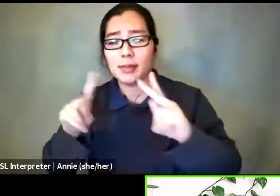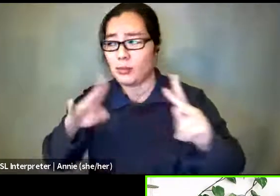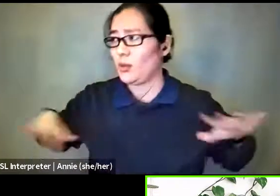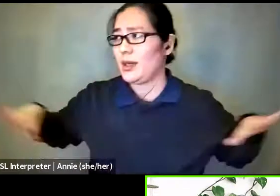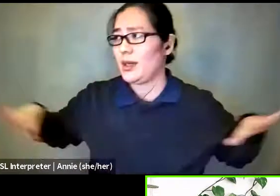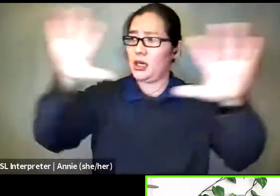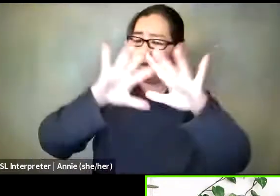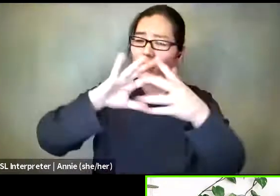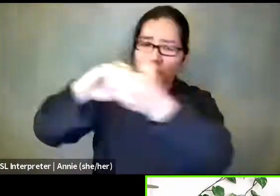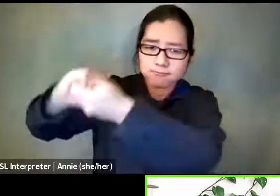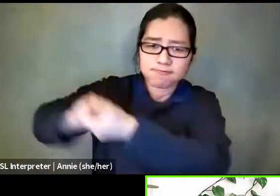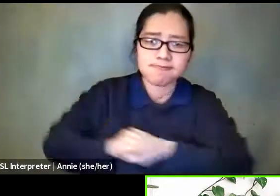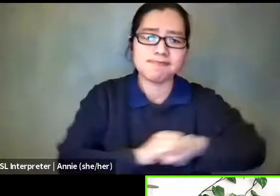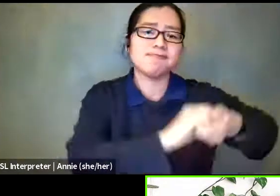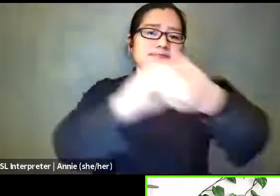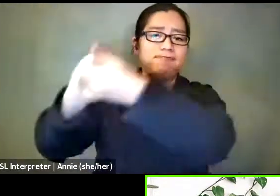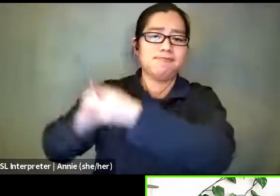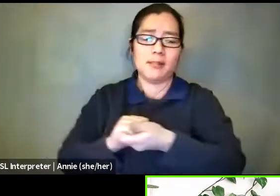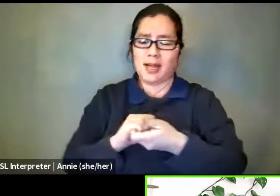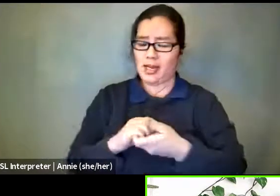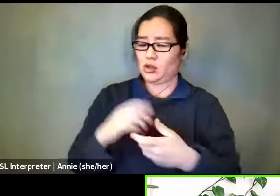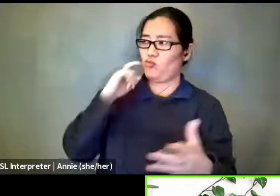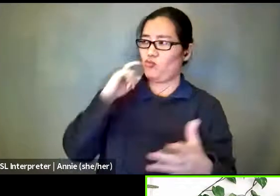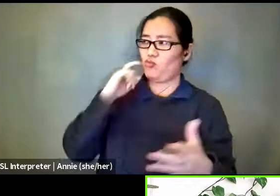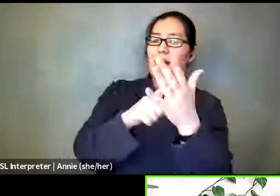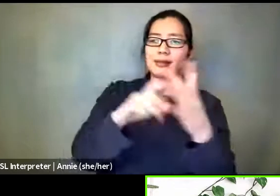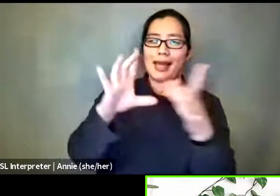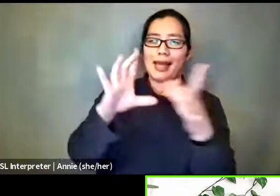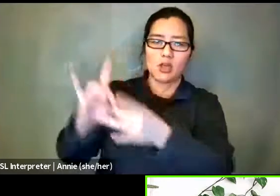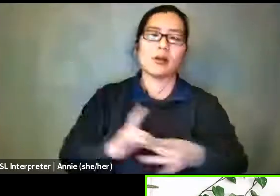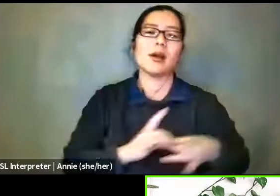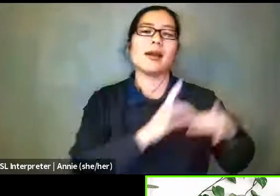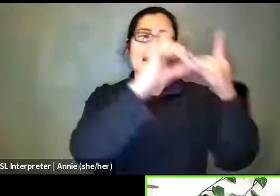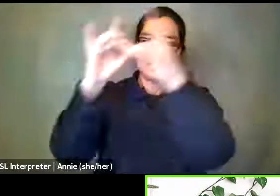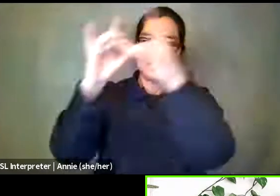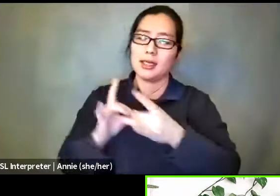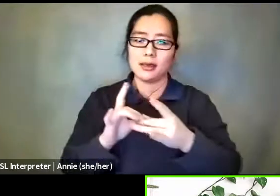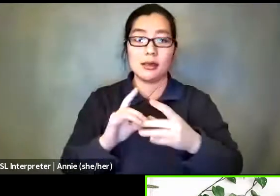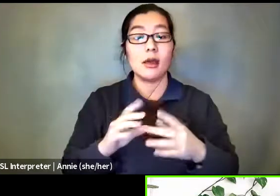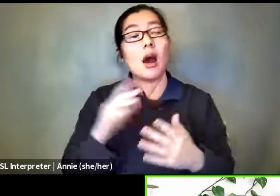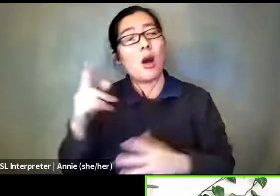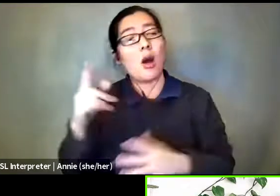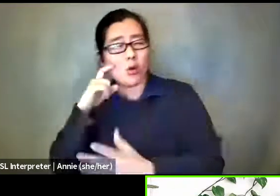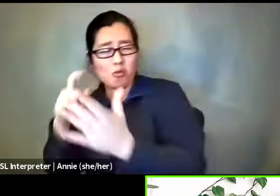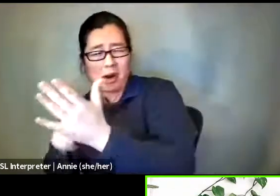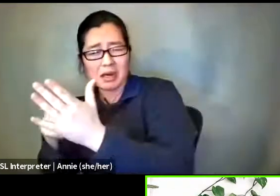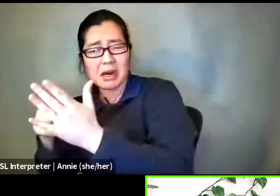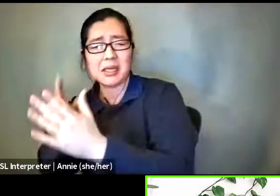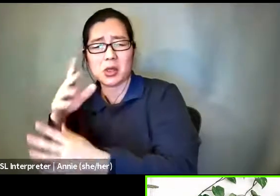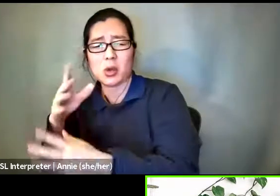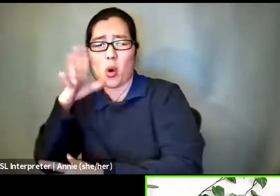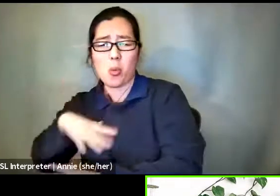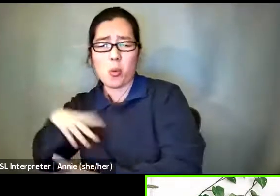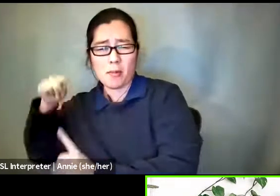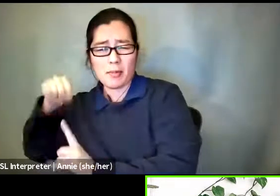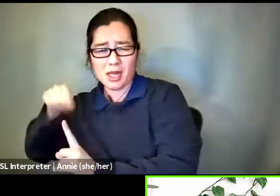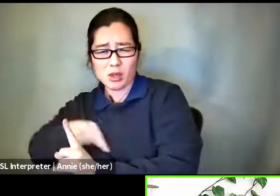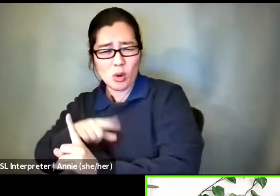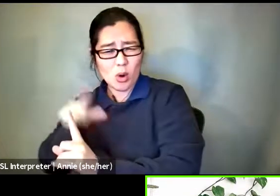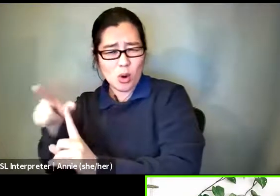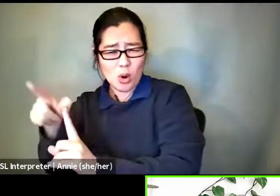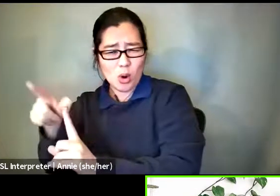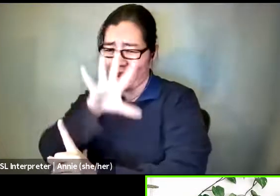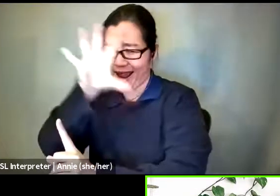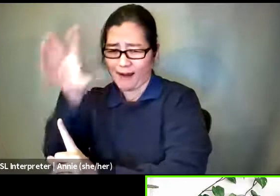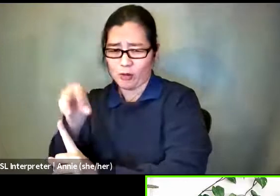that interconnected liberation, I'd like to name and appreciate a woman of African descent who lives in Ohlone territories and who's fought for